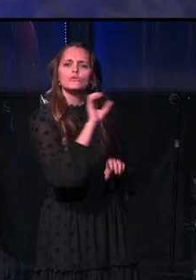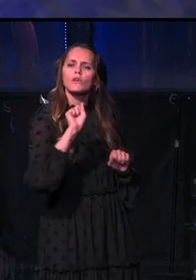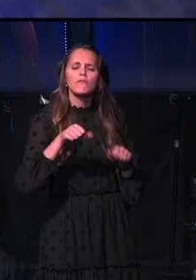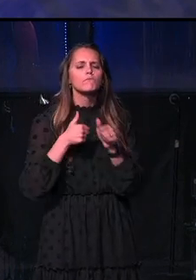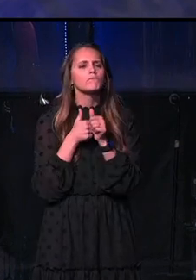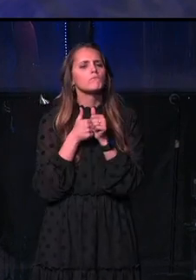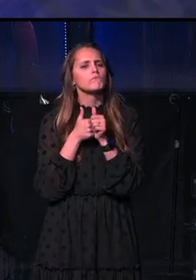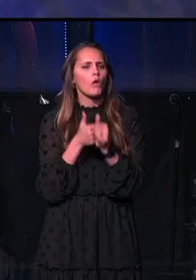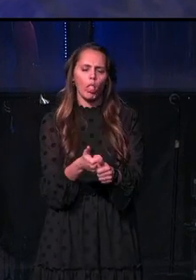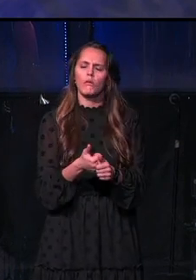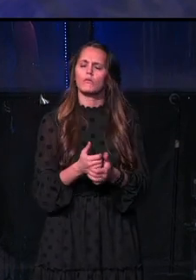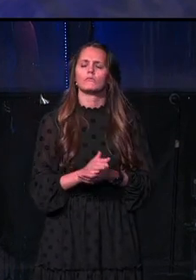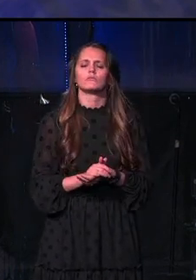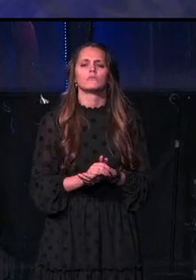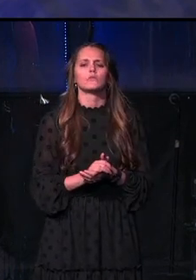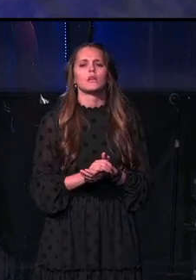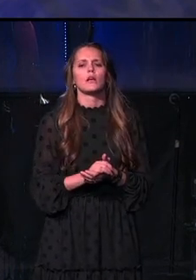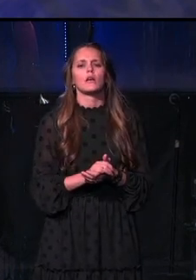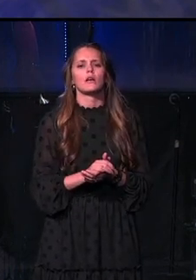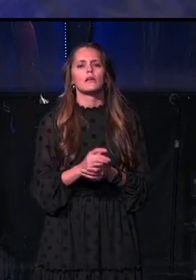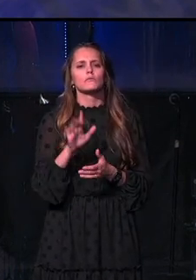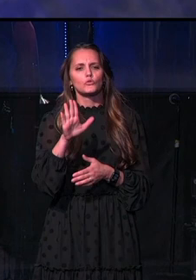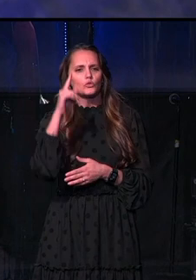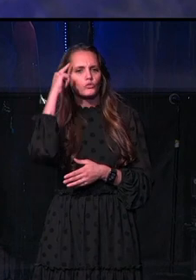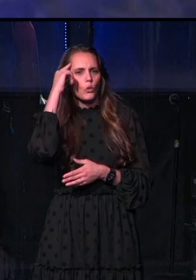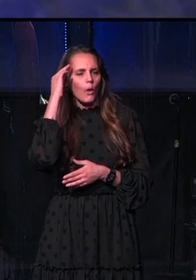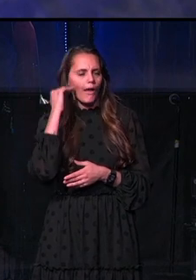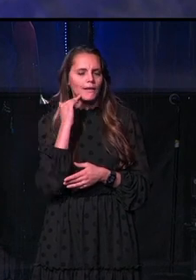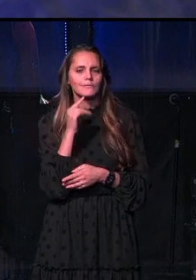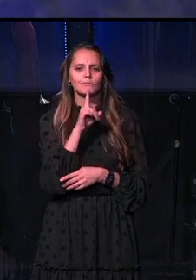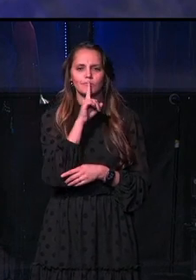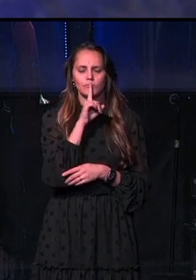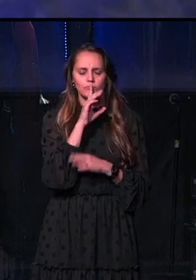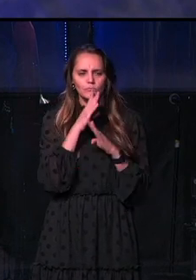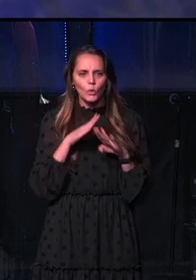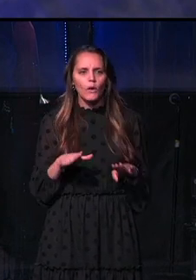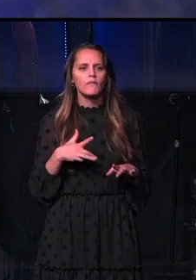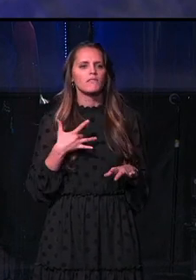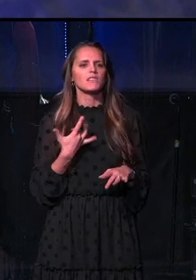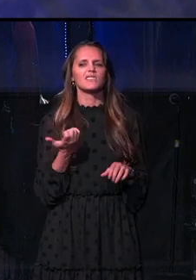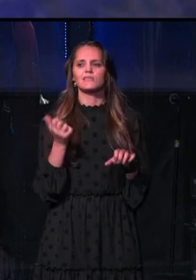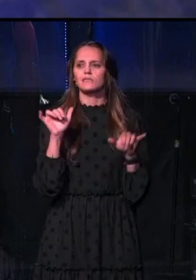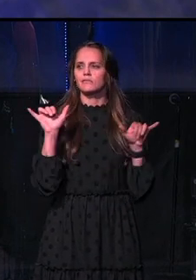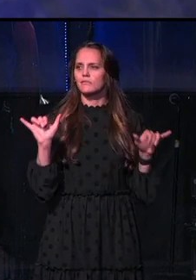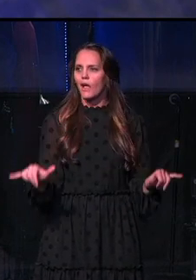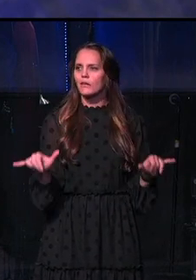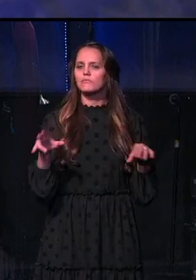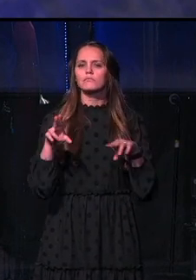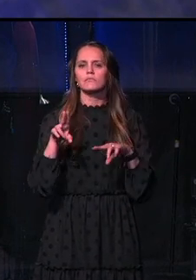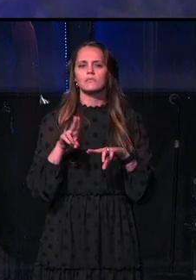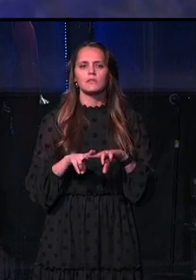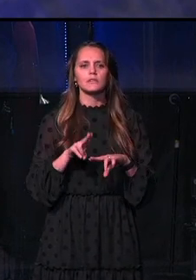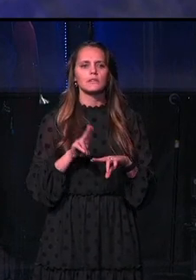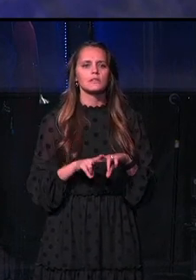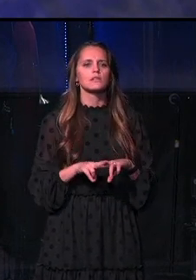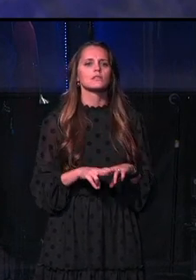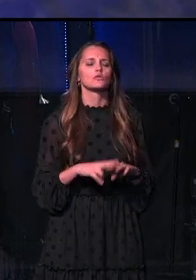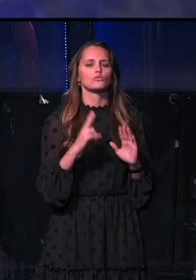along in your head silently, and feel free to just stay seated. Just listen for the